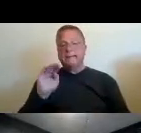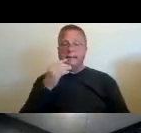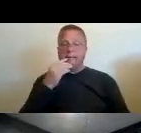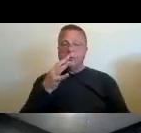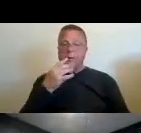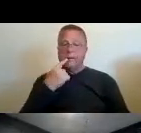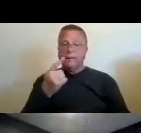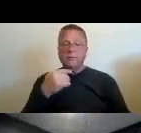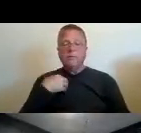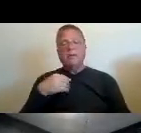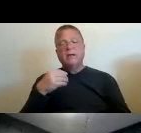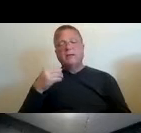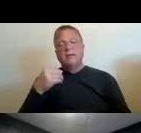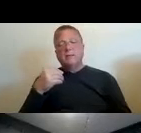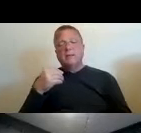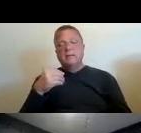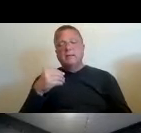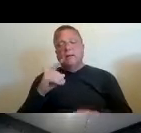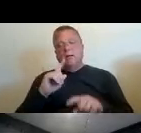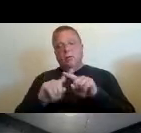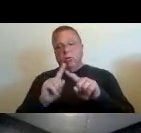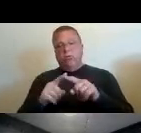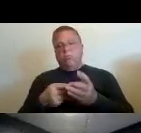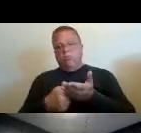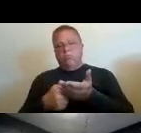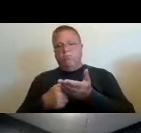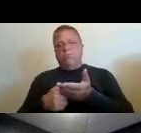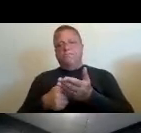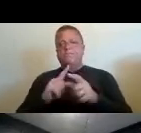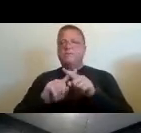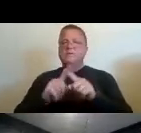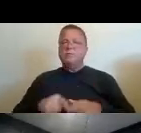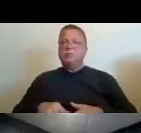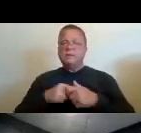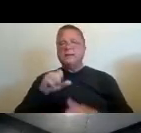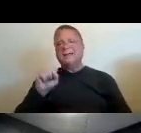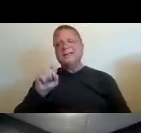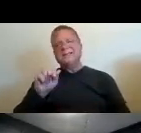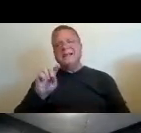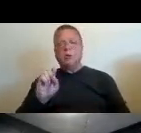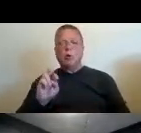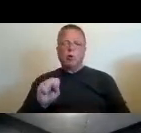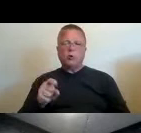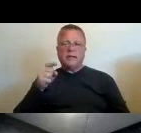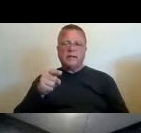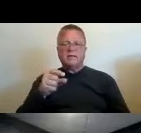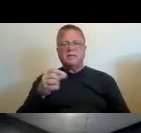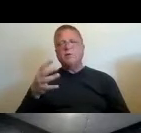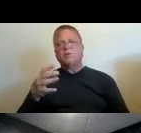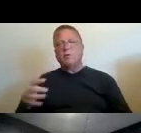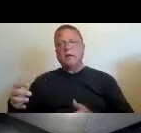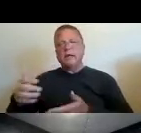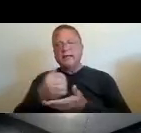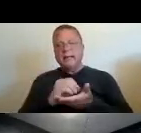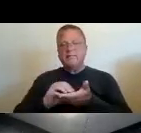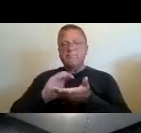had a number of conversations with different residents and stakeholders there. So we have already gathered a